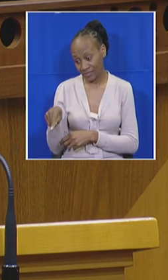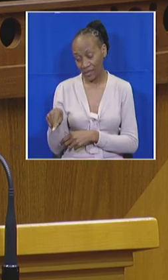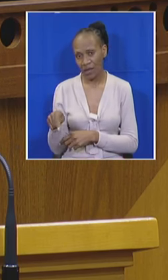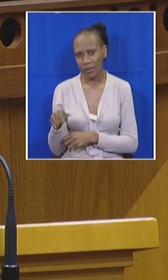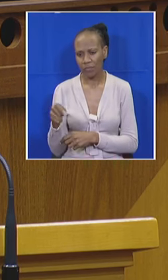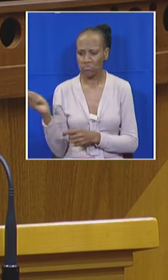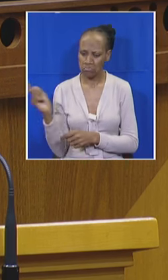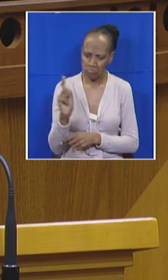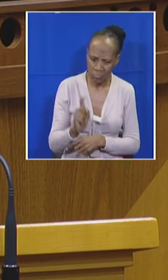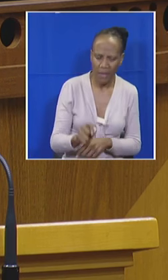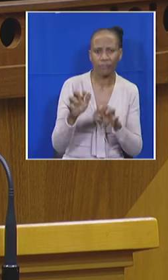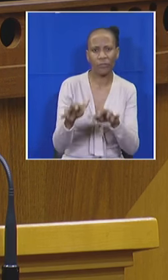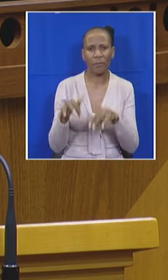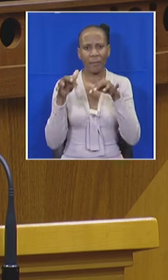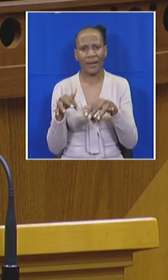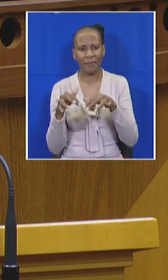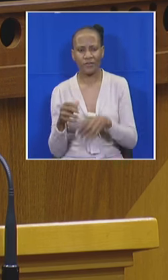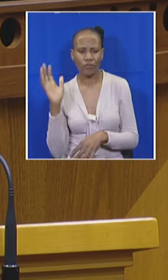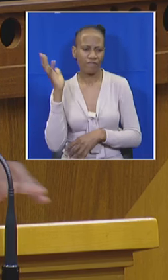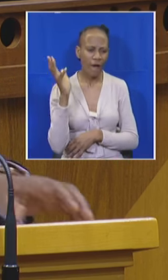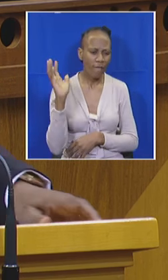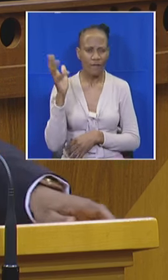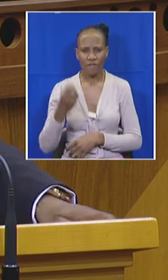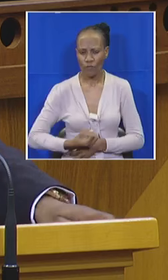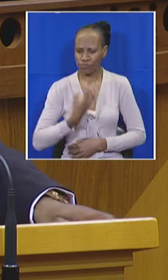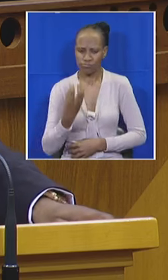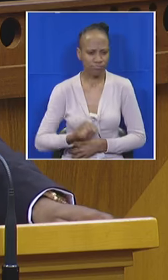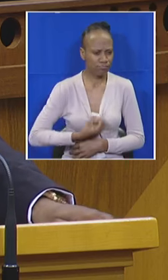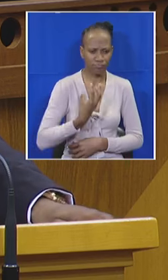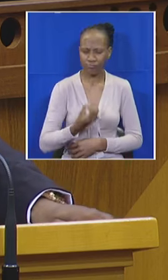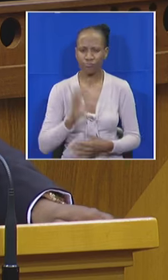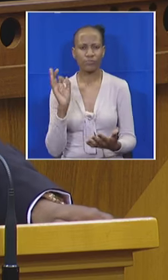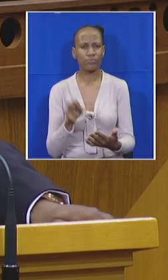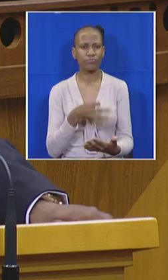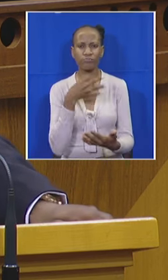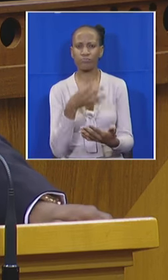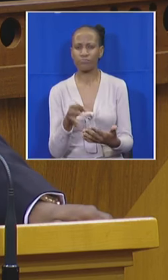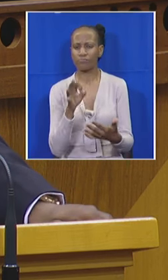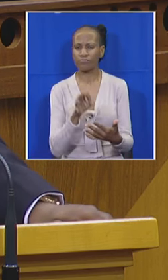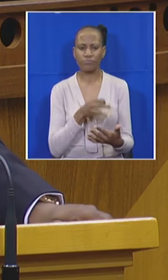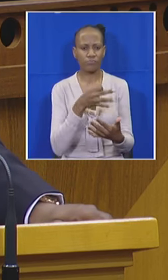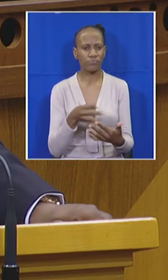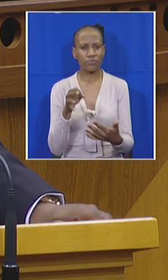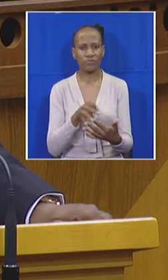of Parliament and the nation with his artistic skills.